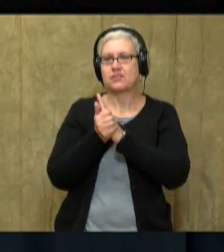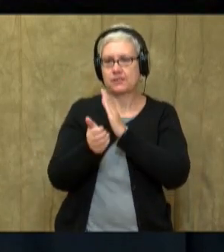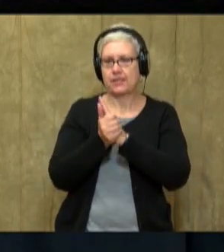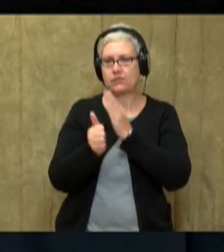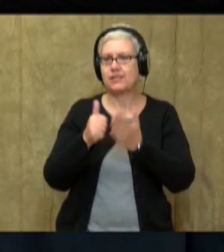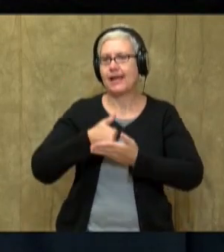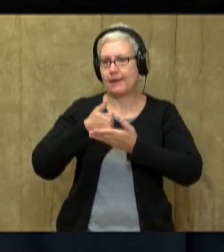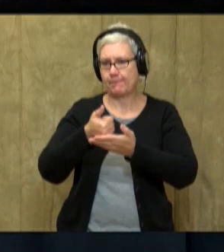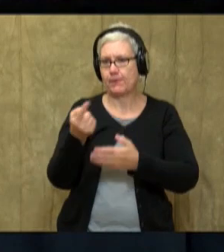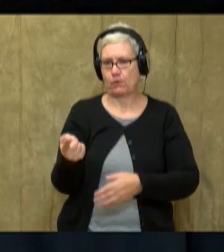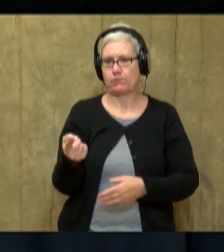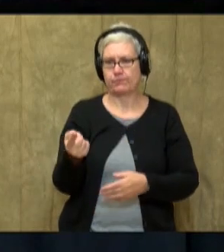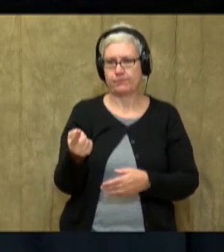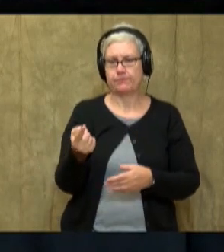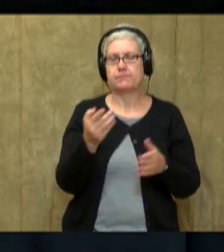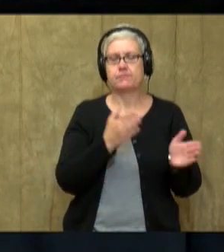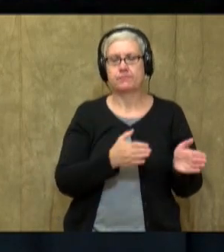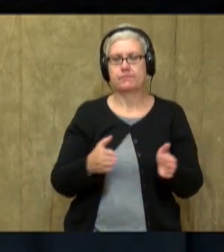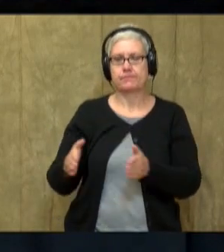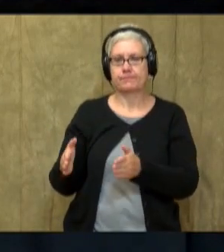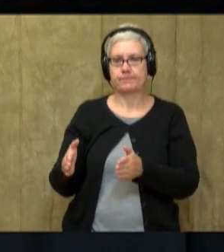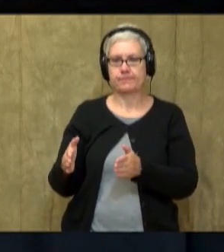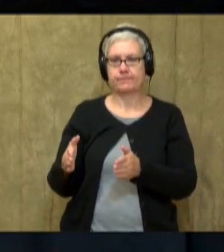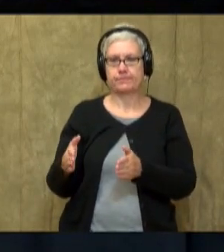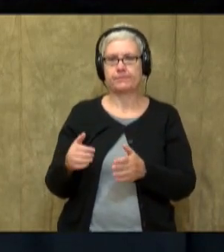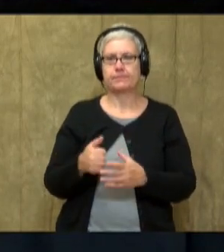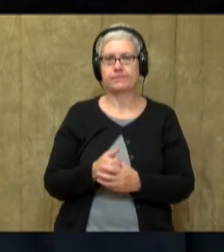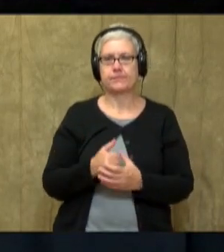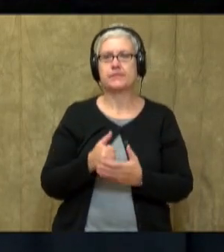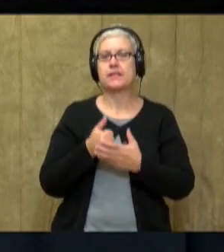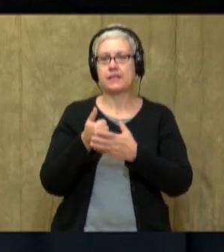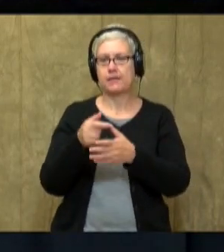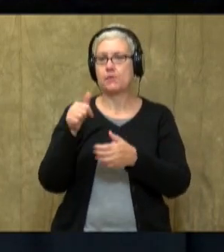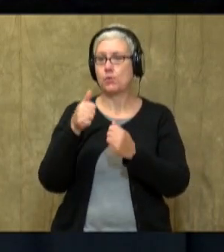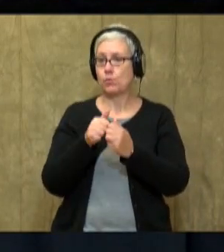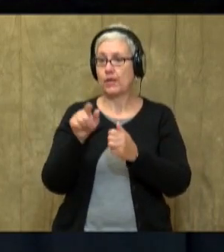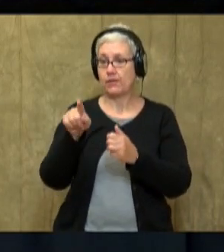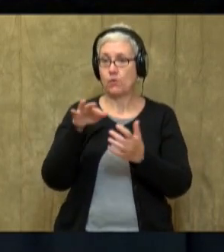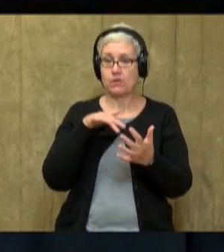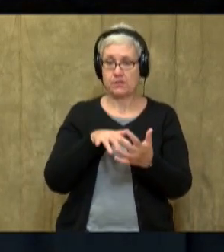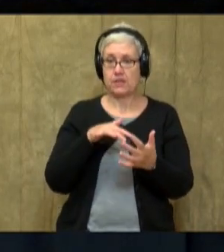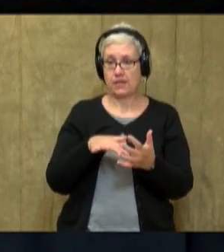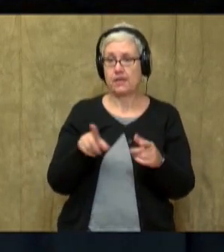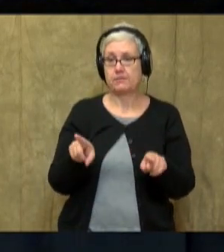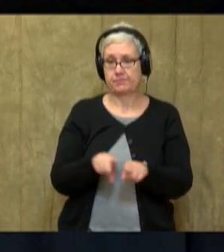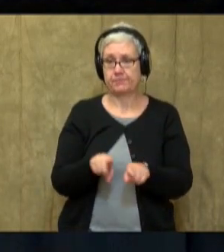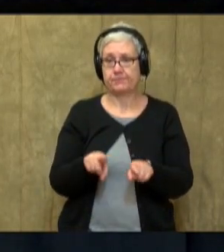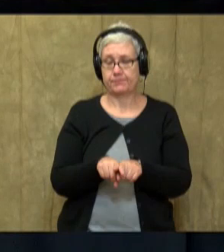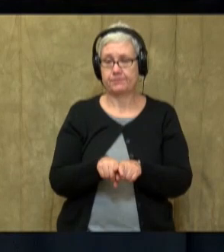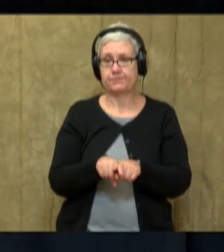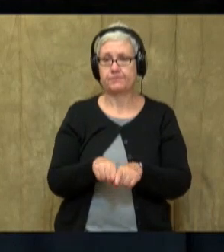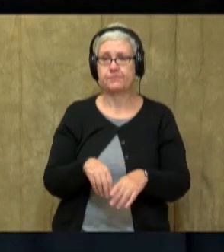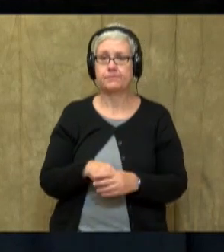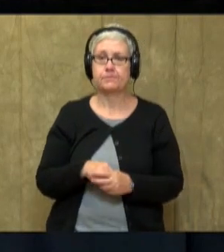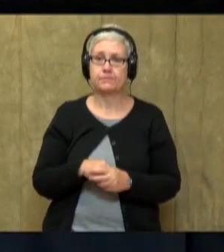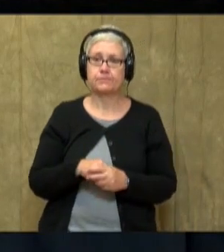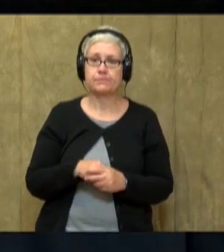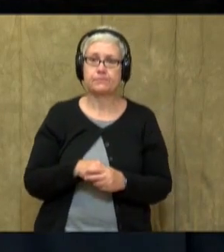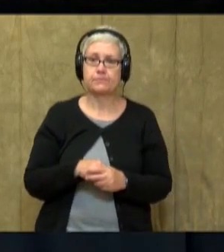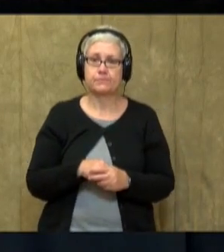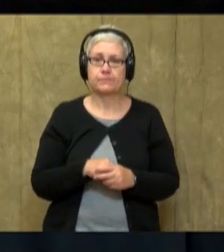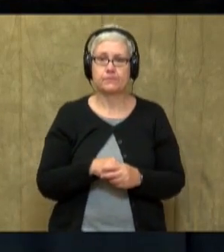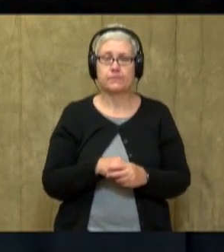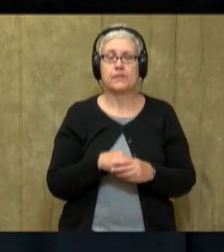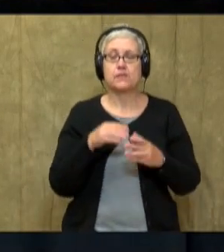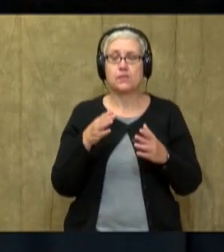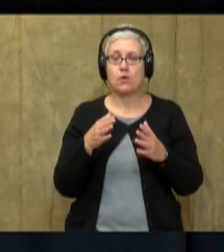skills. So it's going to help you organize and it's going to help you with your study skills. So make sure that if at all possible that you